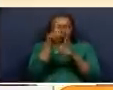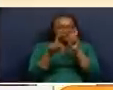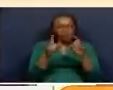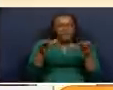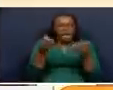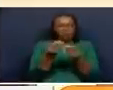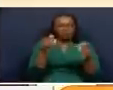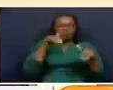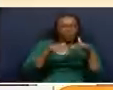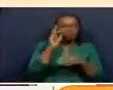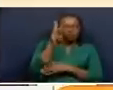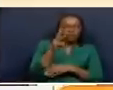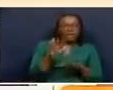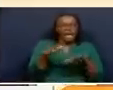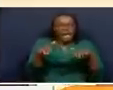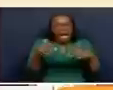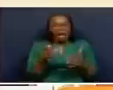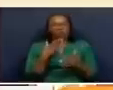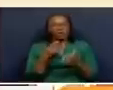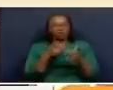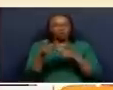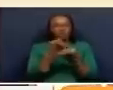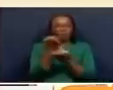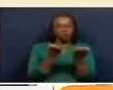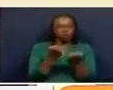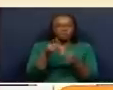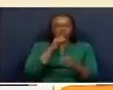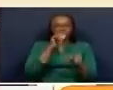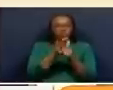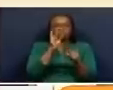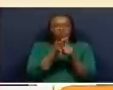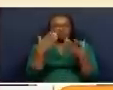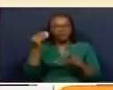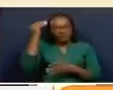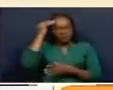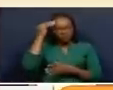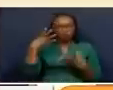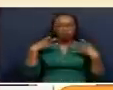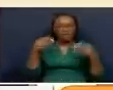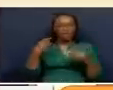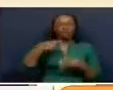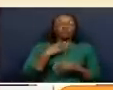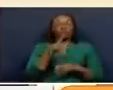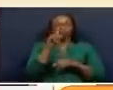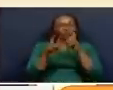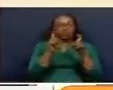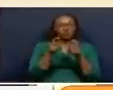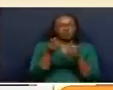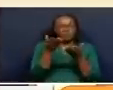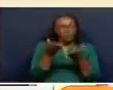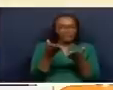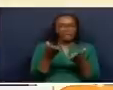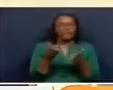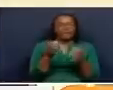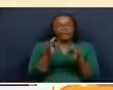are going to question you on how you are going to run the economy. You've made promises about education and health. We are going to question you. And if you are a